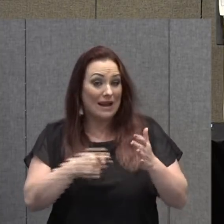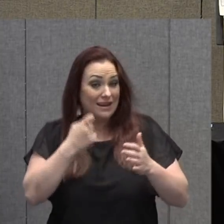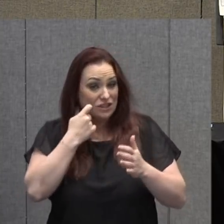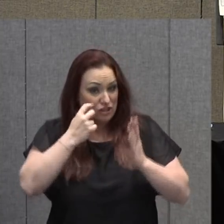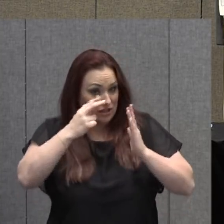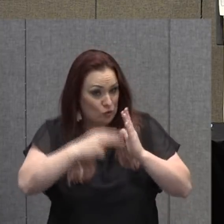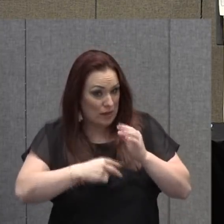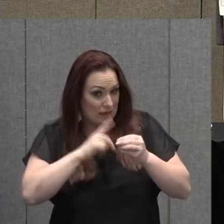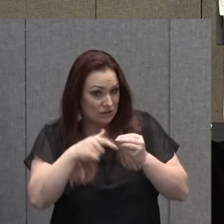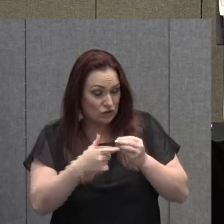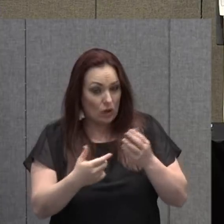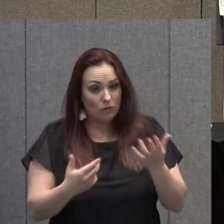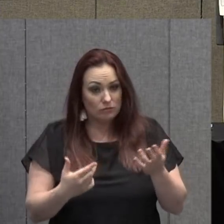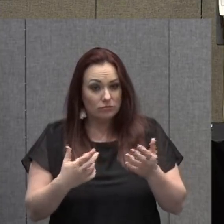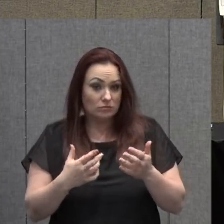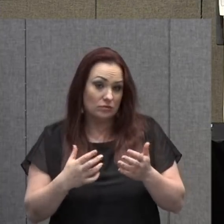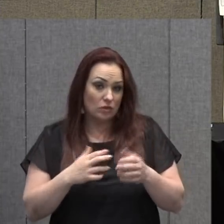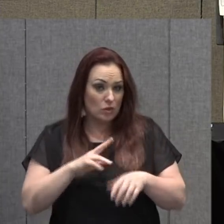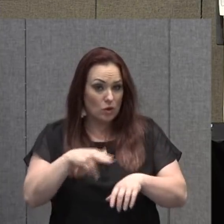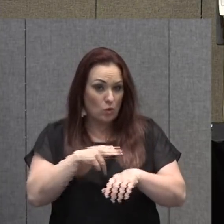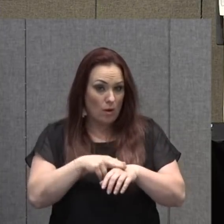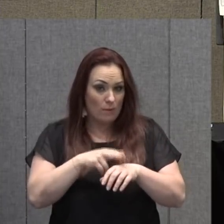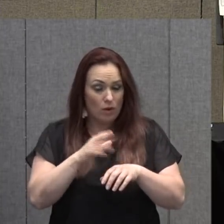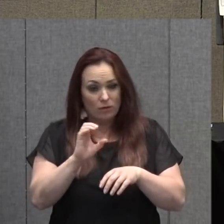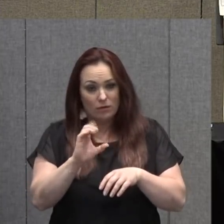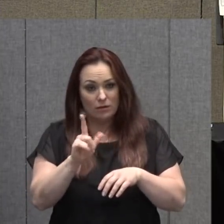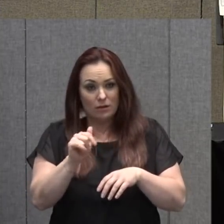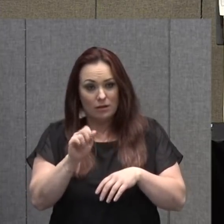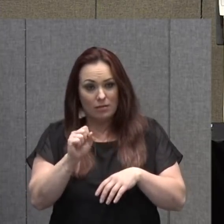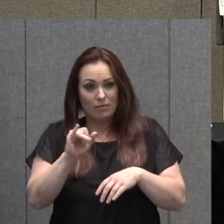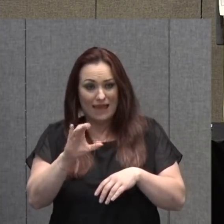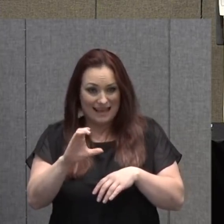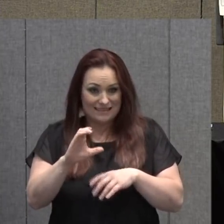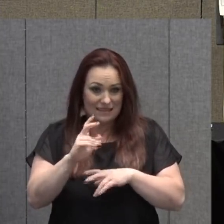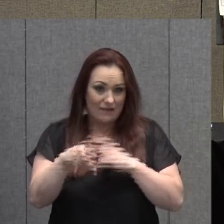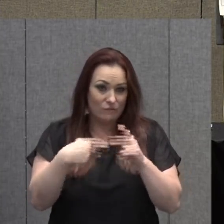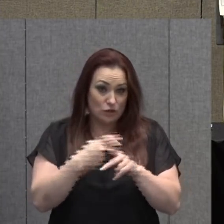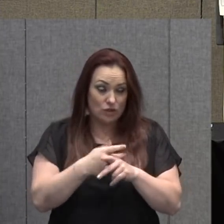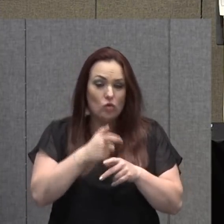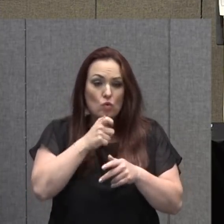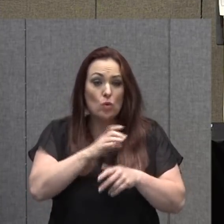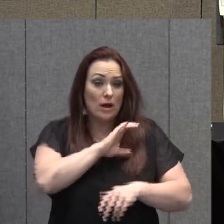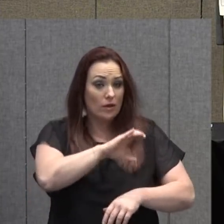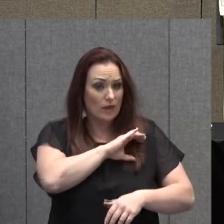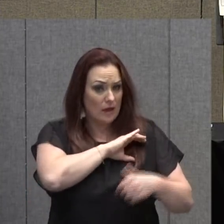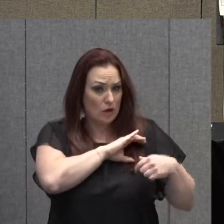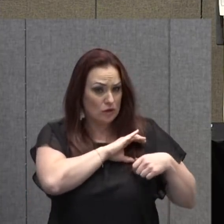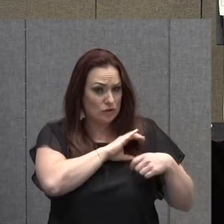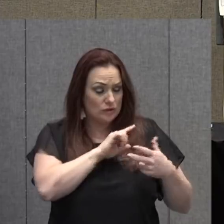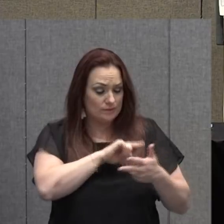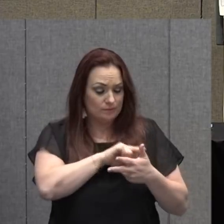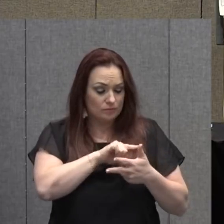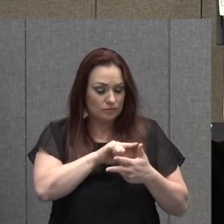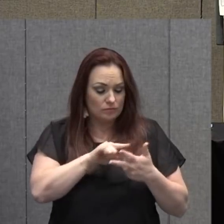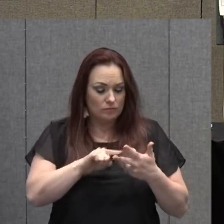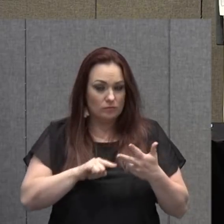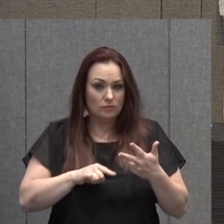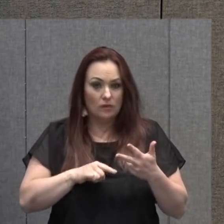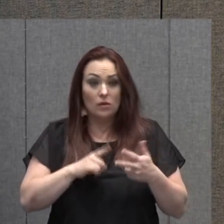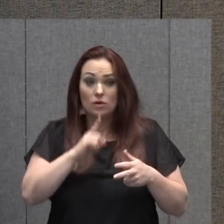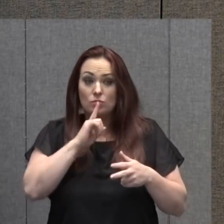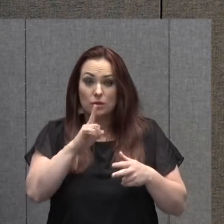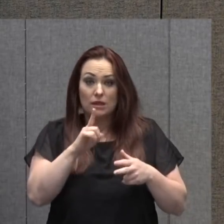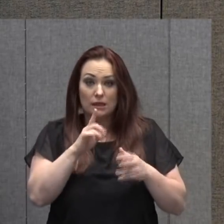so the classic version. Who were the characters in that one? Well, we had the main characters that really